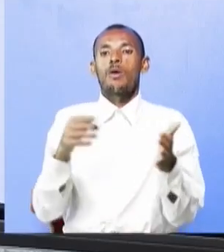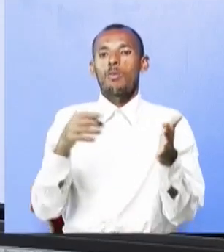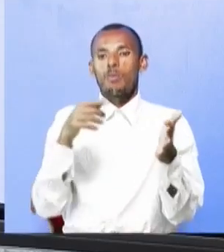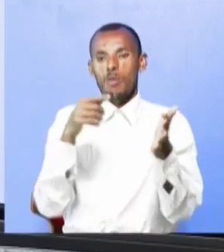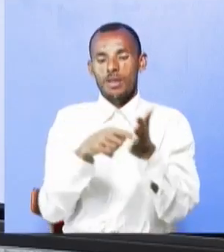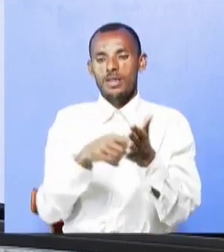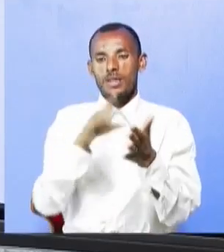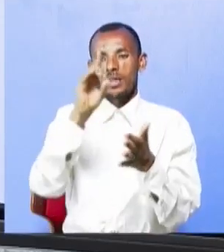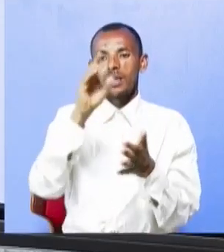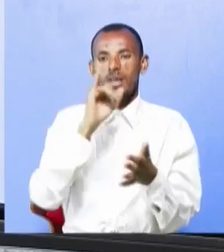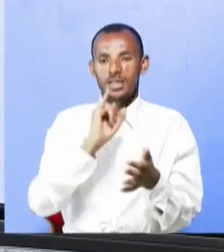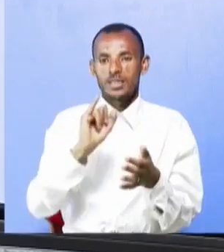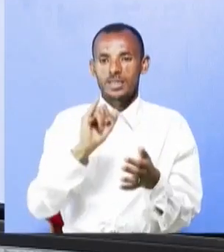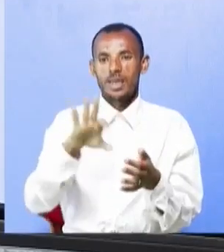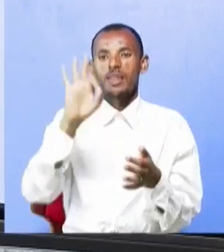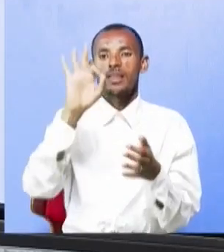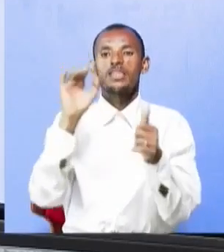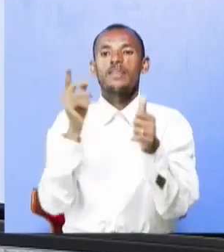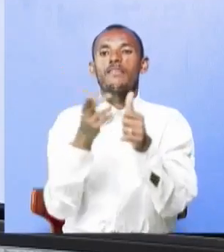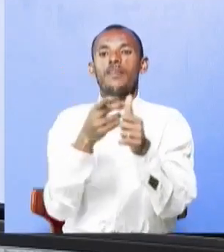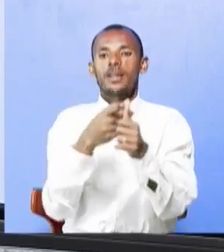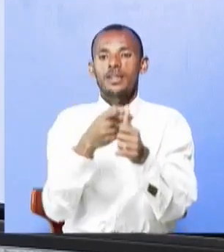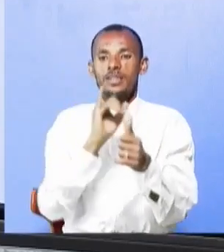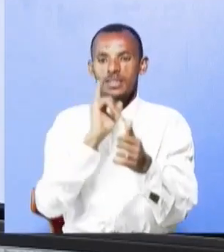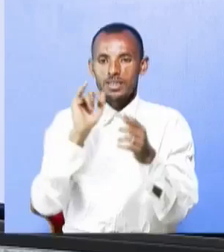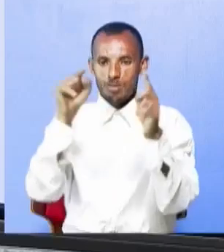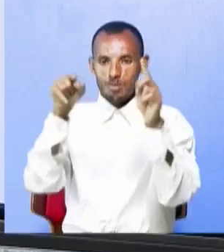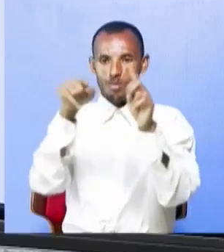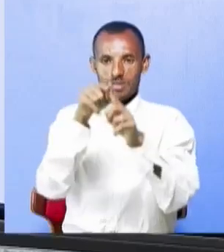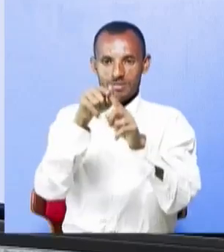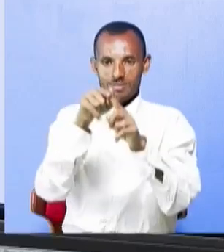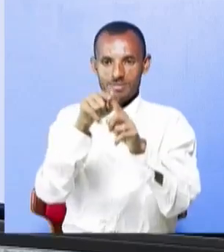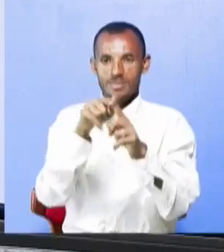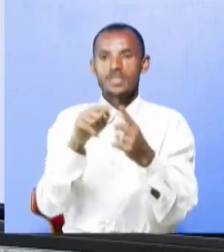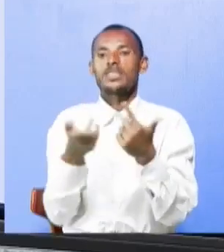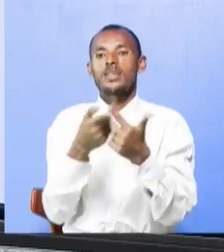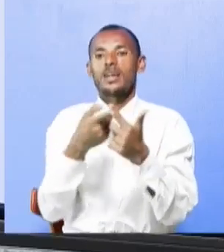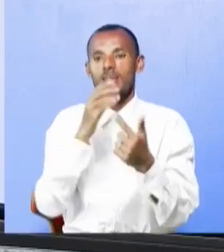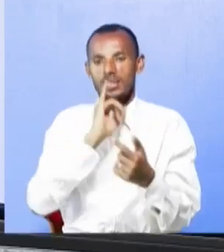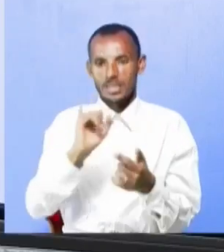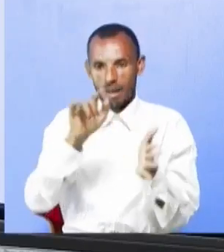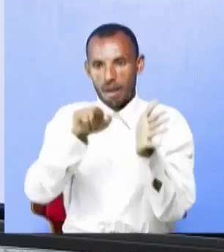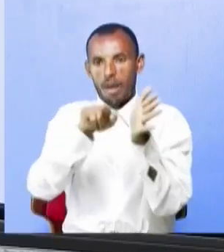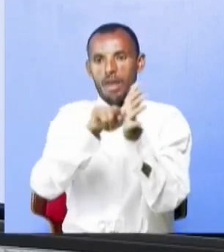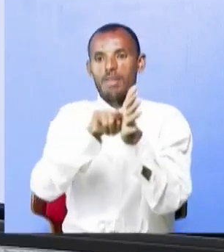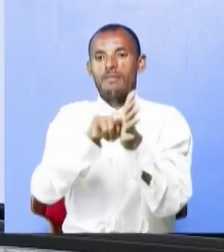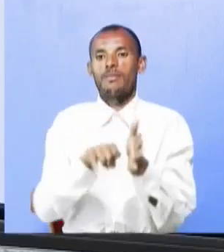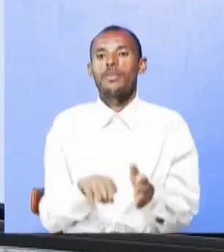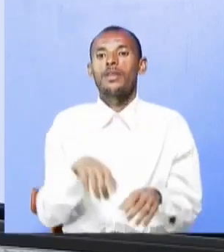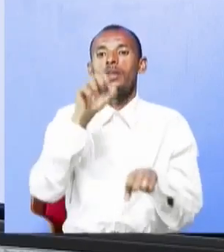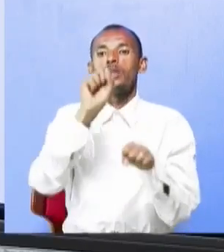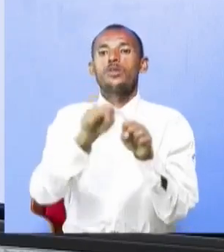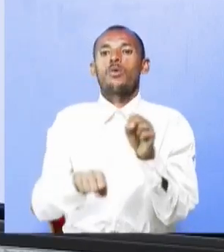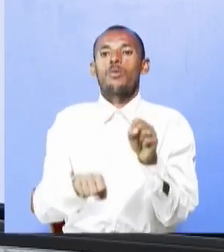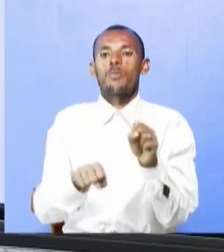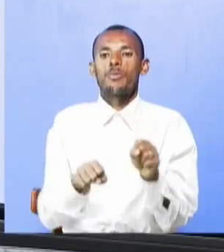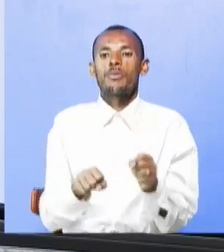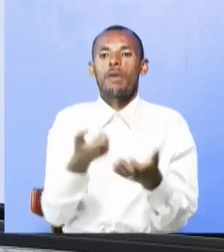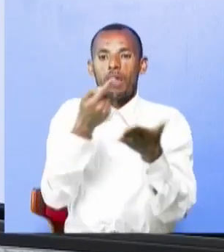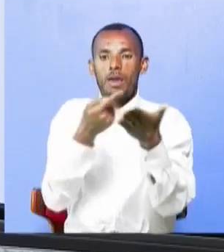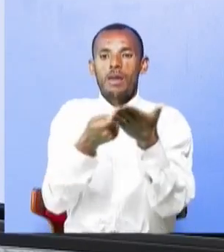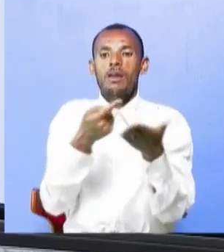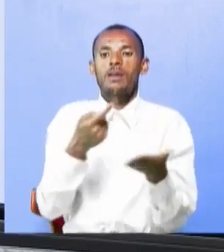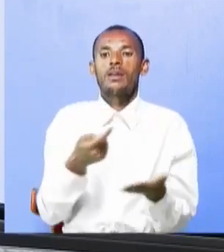a point where the first entry is positive and the second entry is negative. So